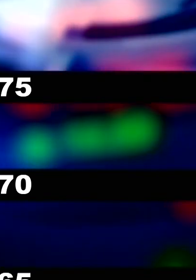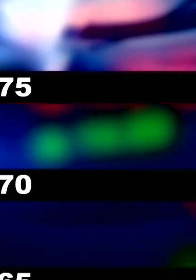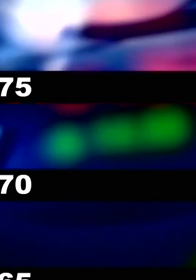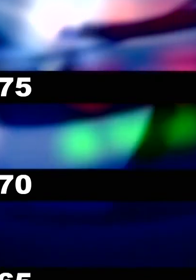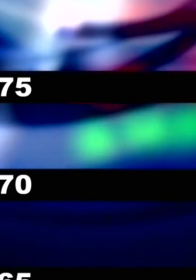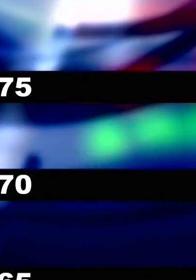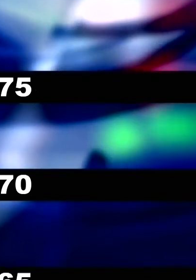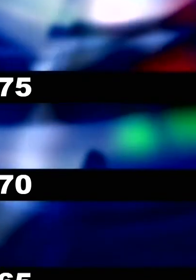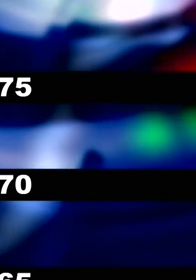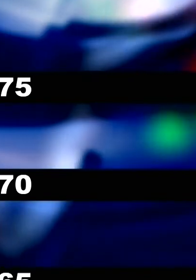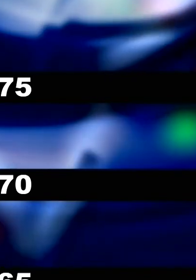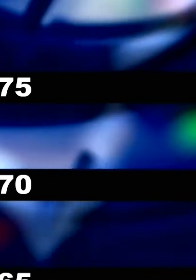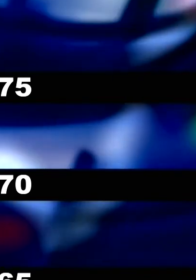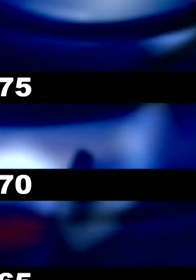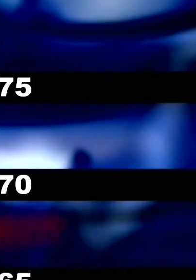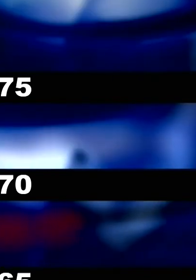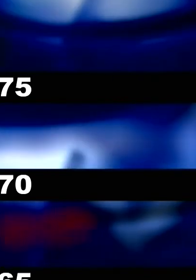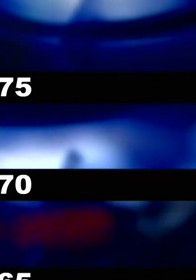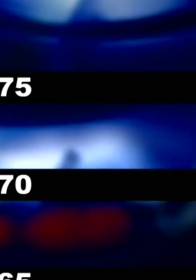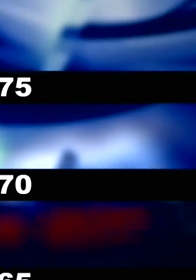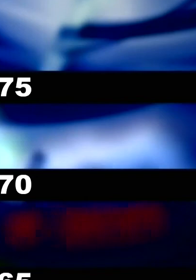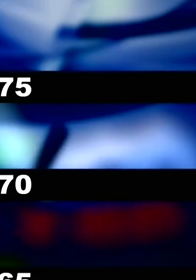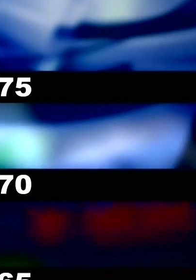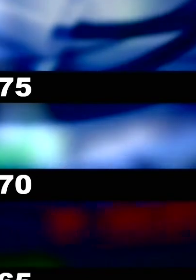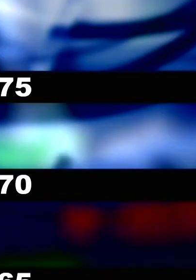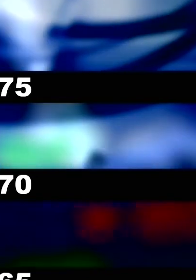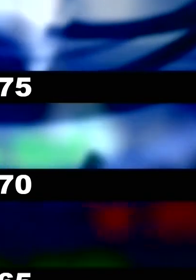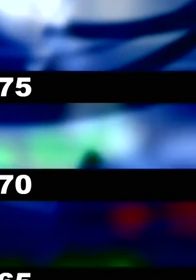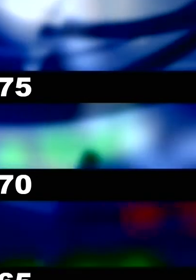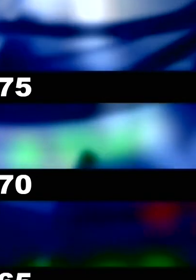32,512 shares changing hands for a value of